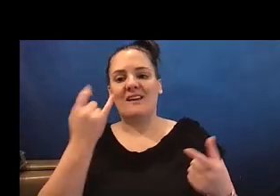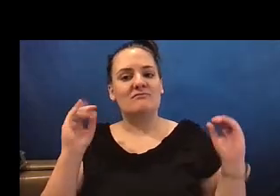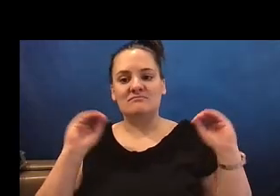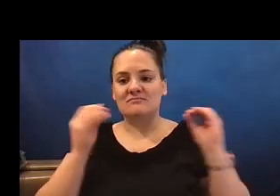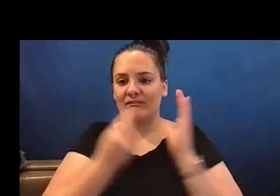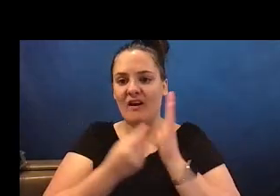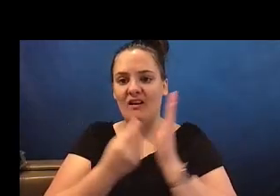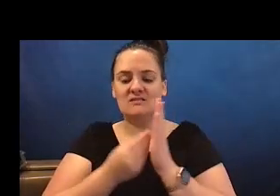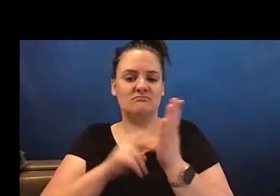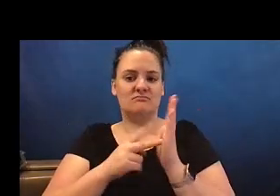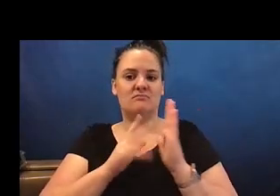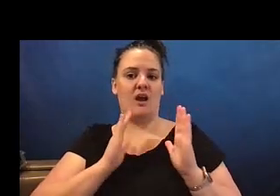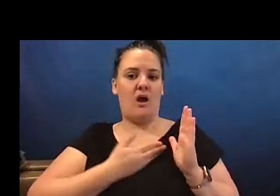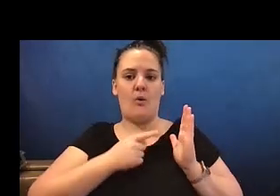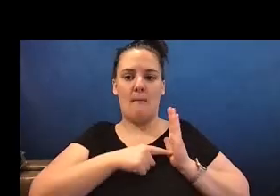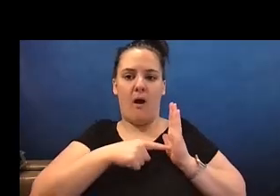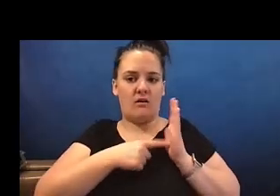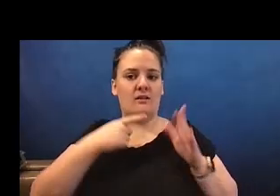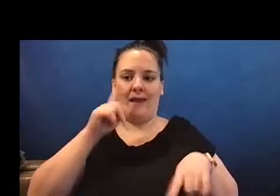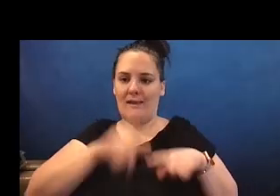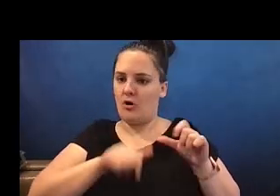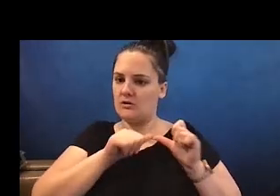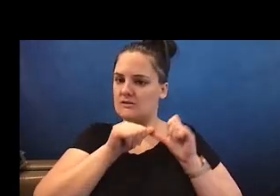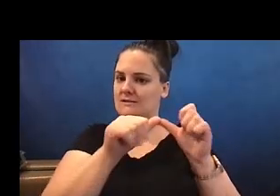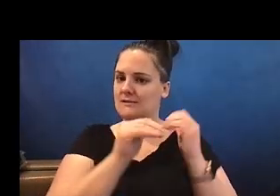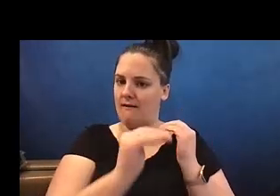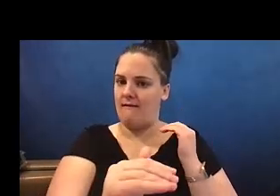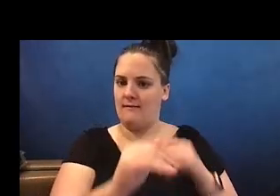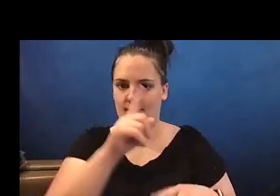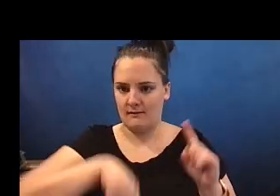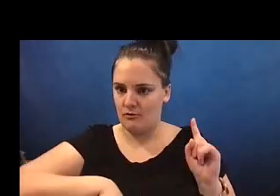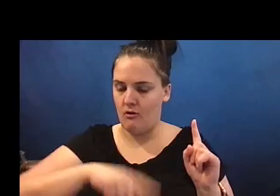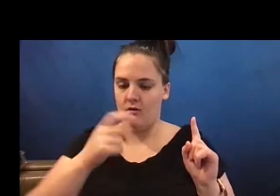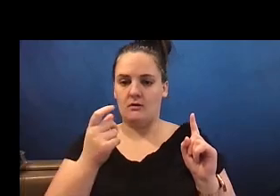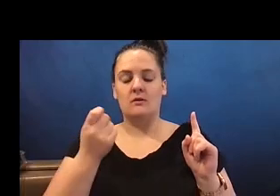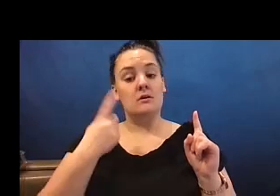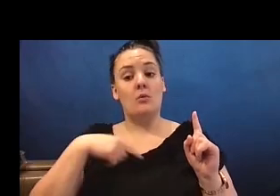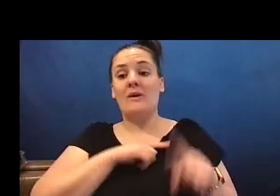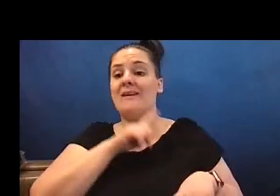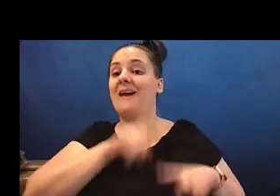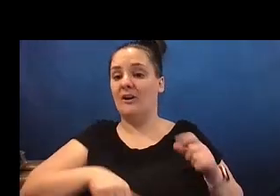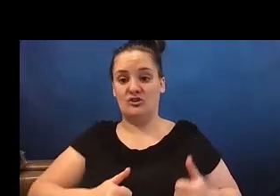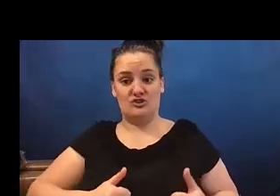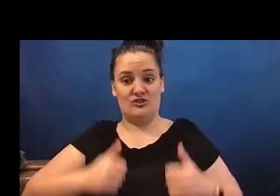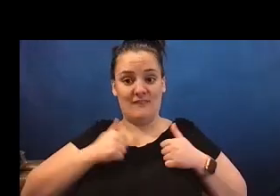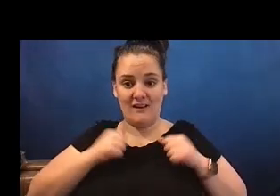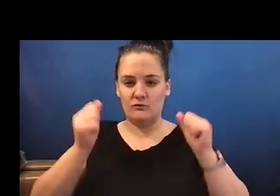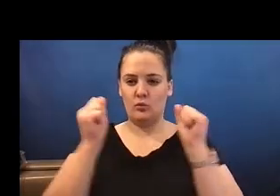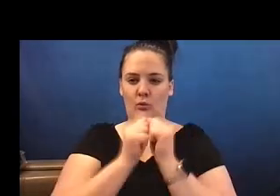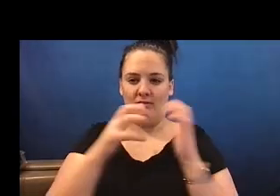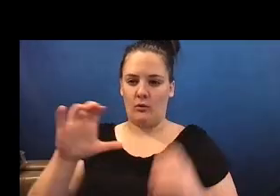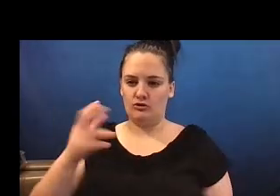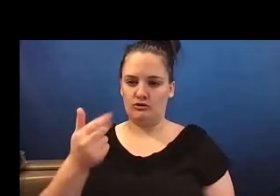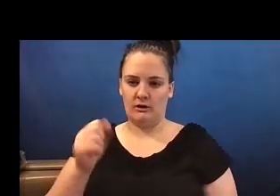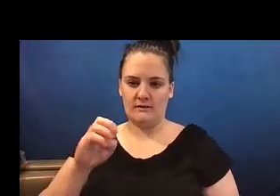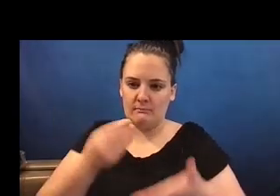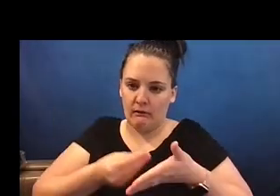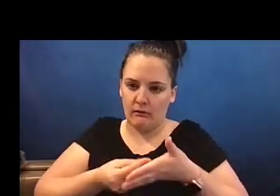it's not a sustainable model whatsoever. We just don't have that ability to survive without the Chase